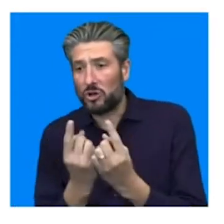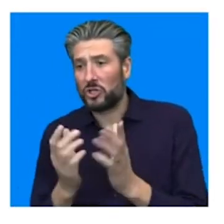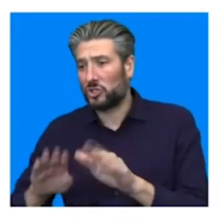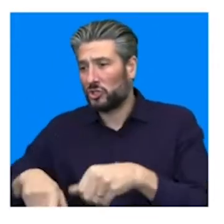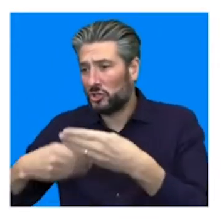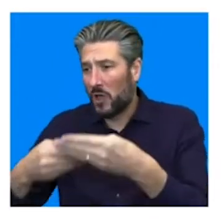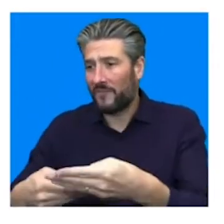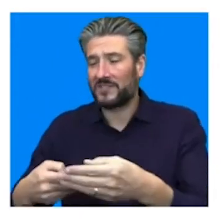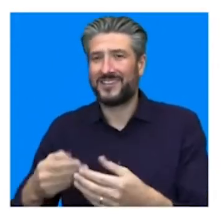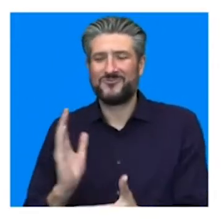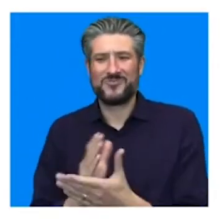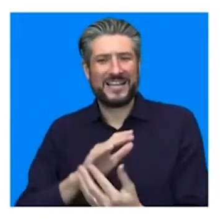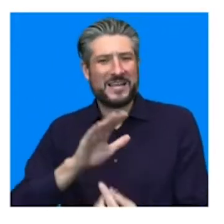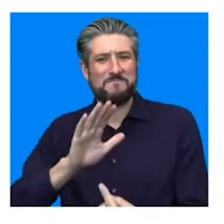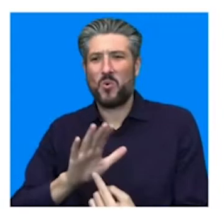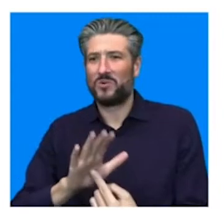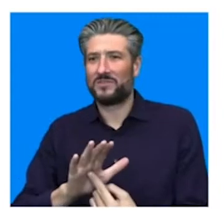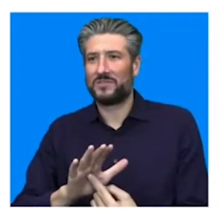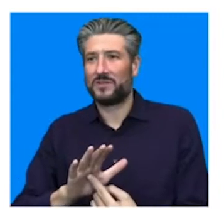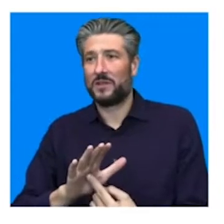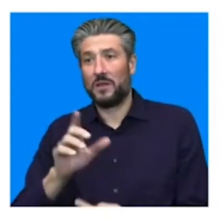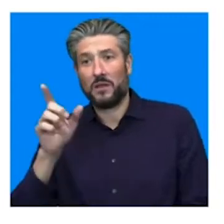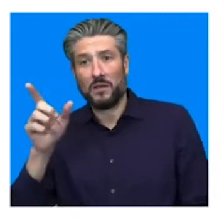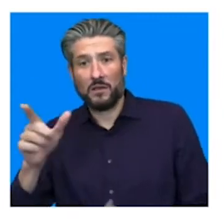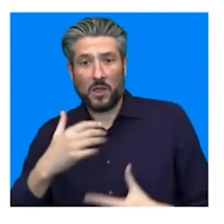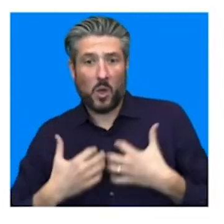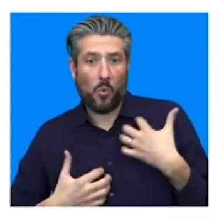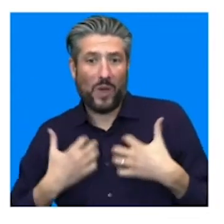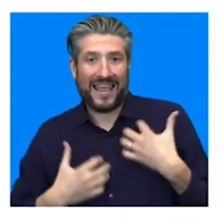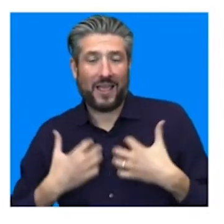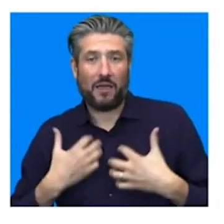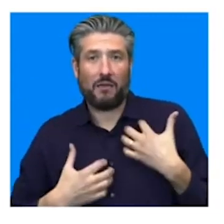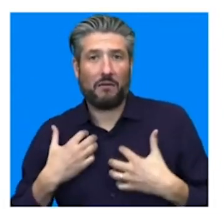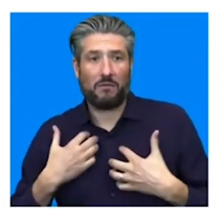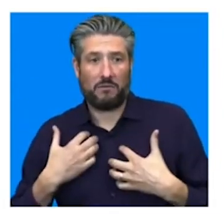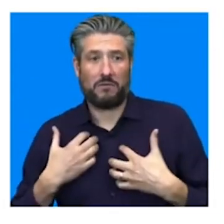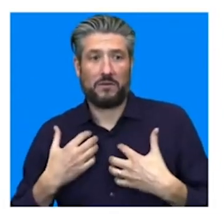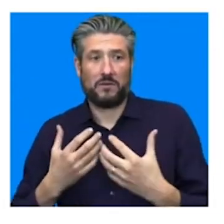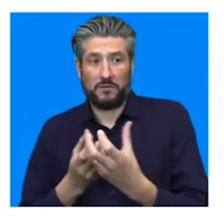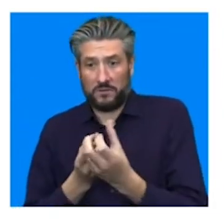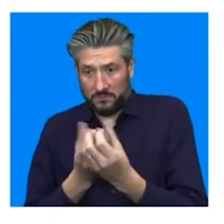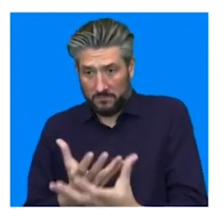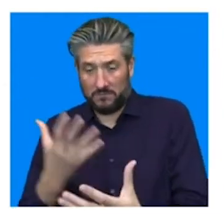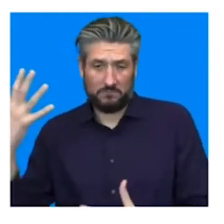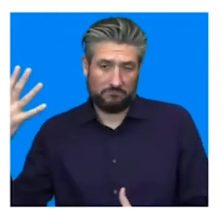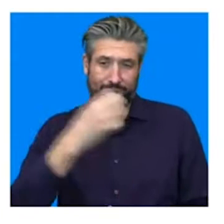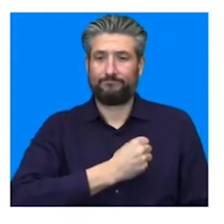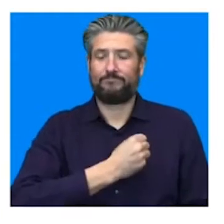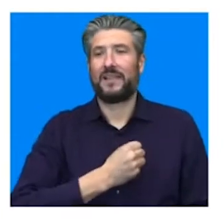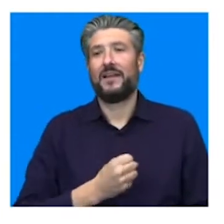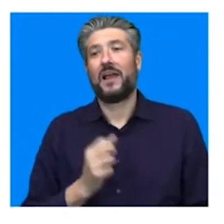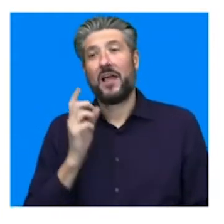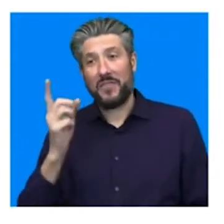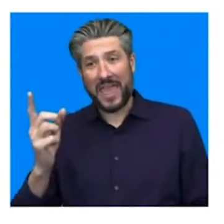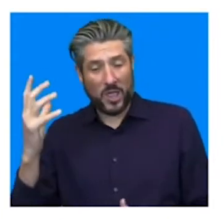winning. The companies that are winning are not the ones that can develop a technology with the most horsepower, but the one who's winning is actually the one who